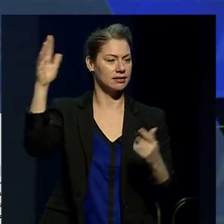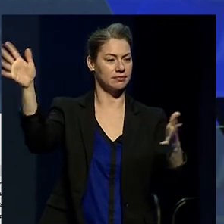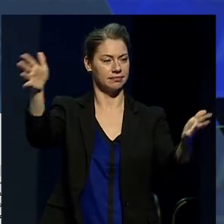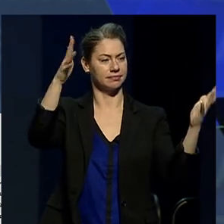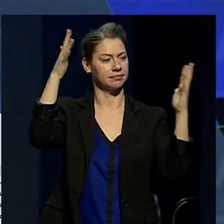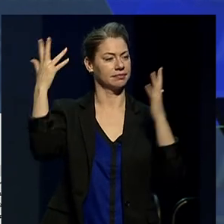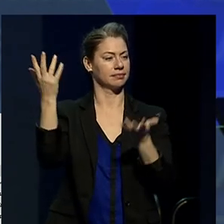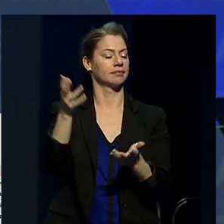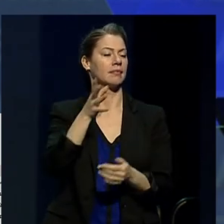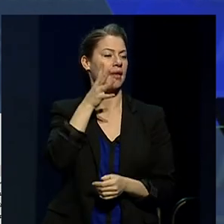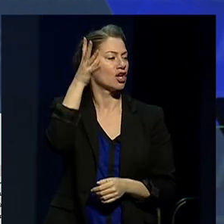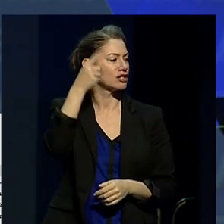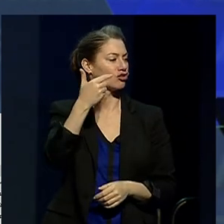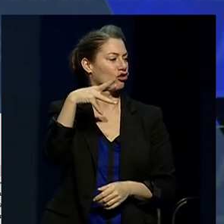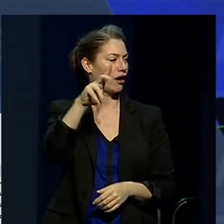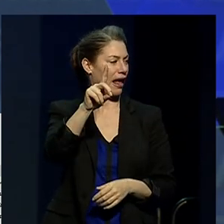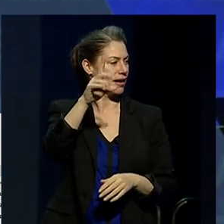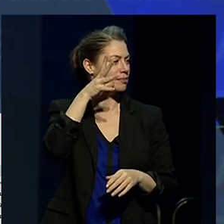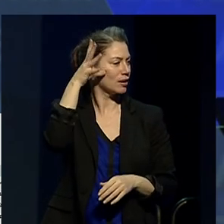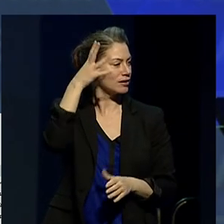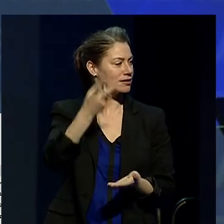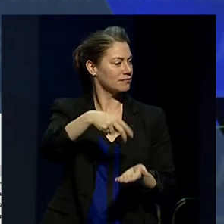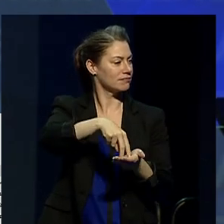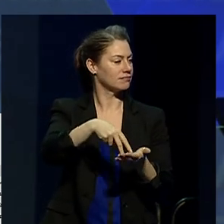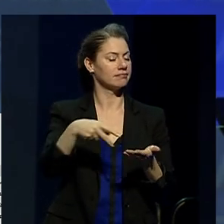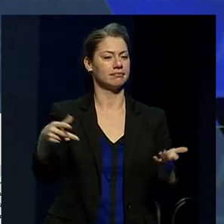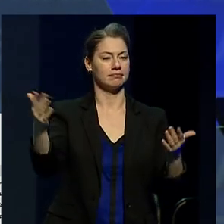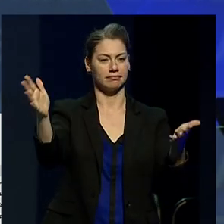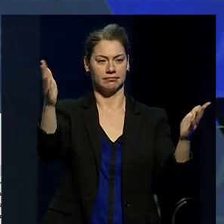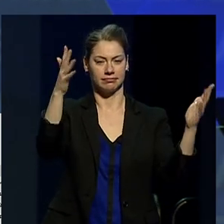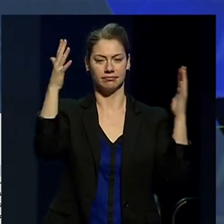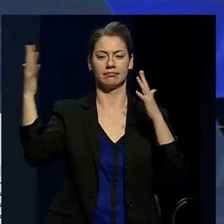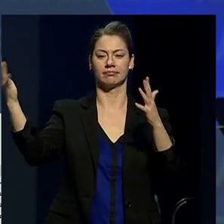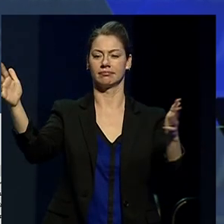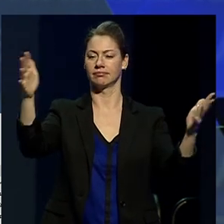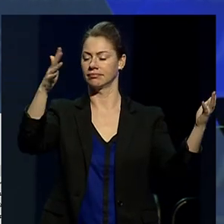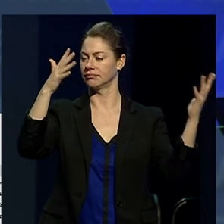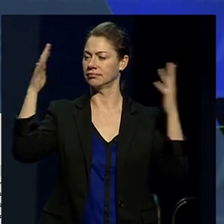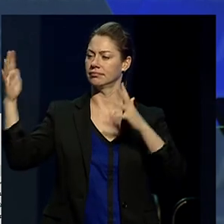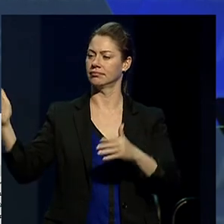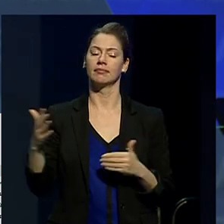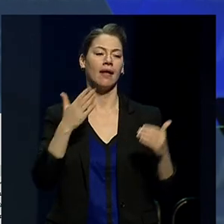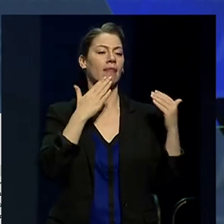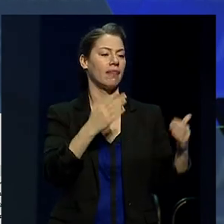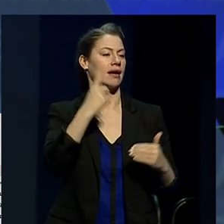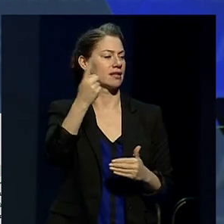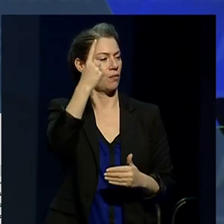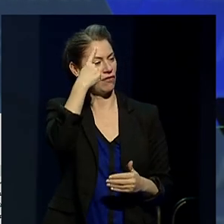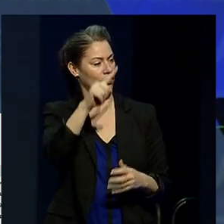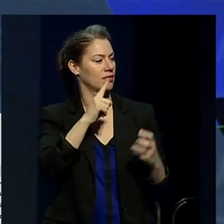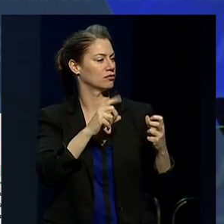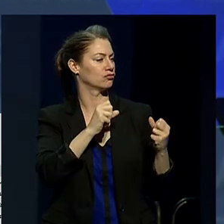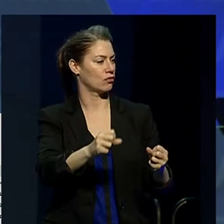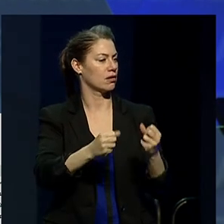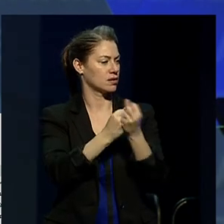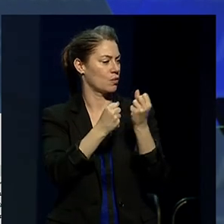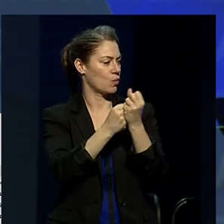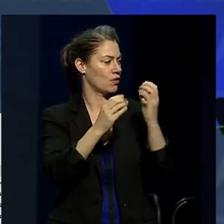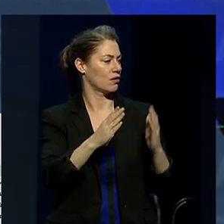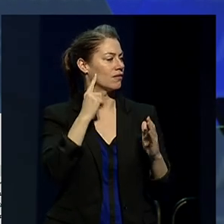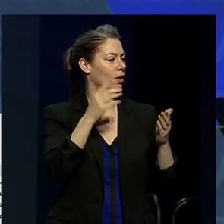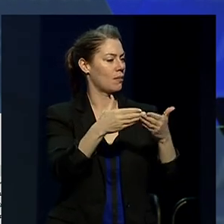our parents and grandparents. And reach out to someone next to you and thank them for being strong supporters for